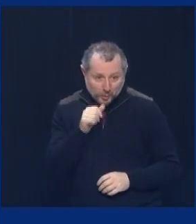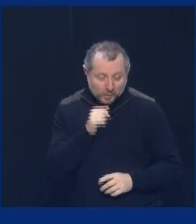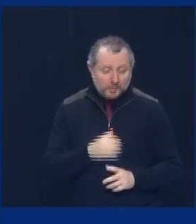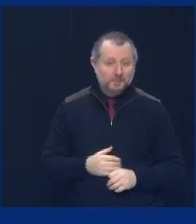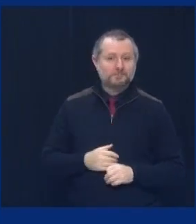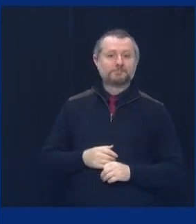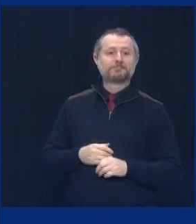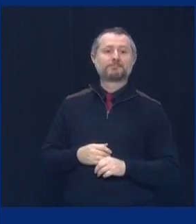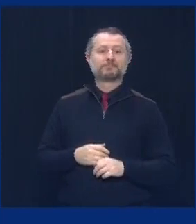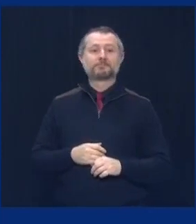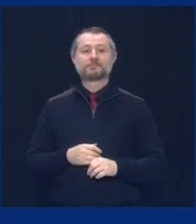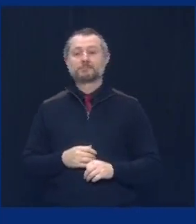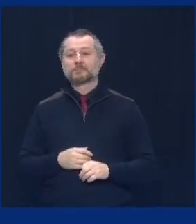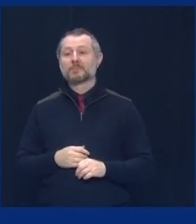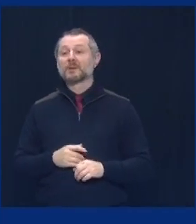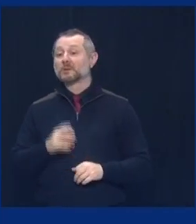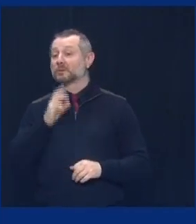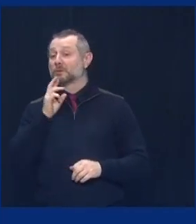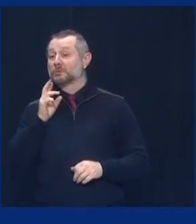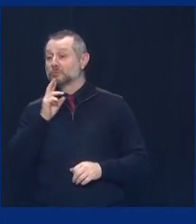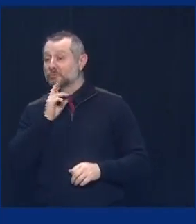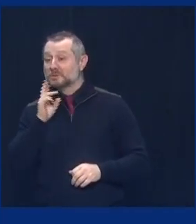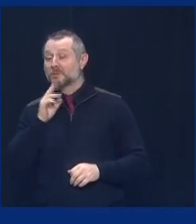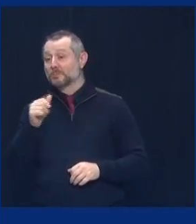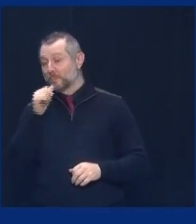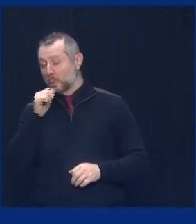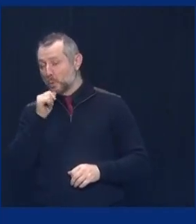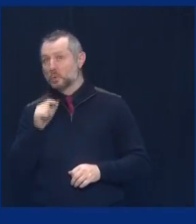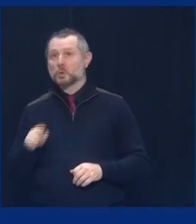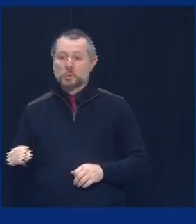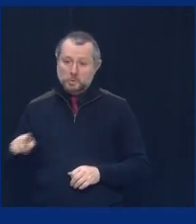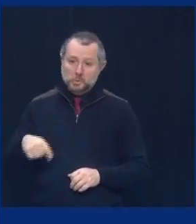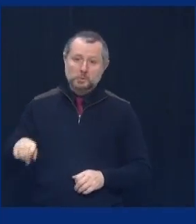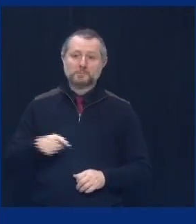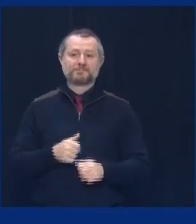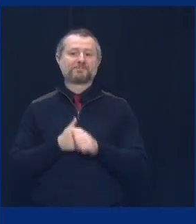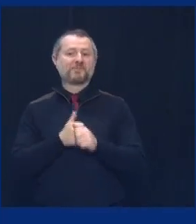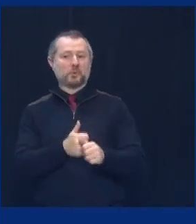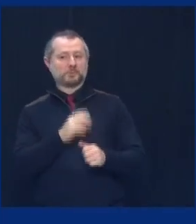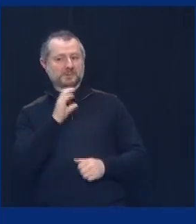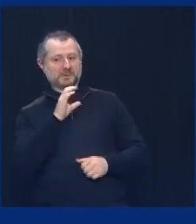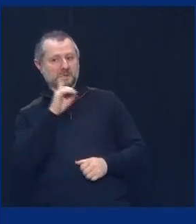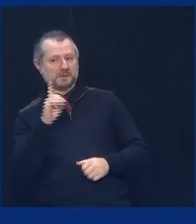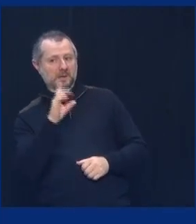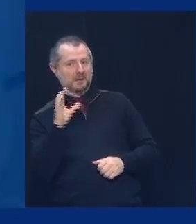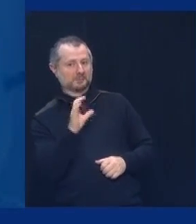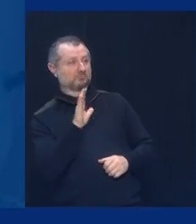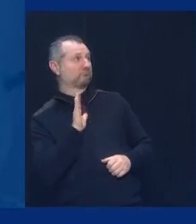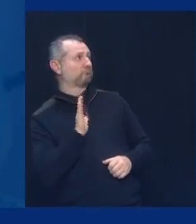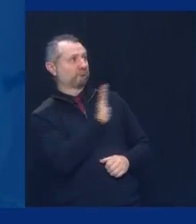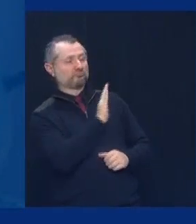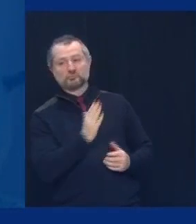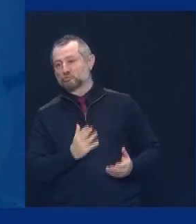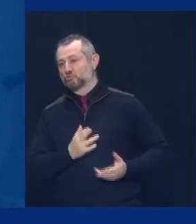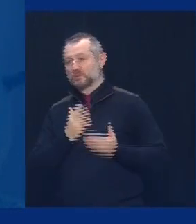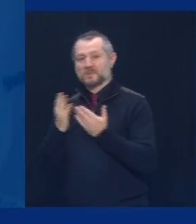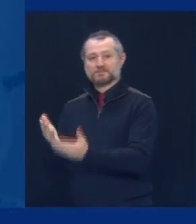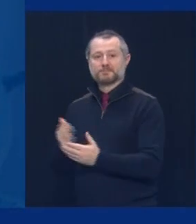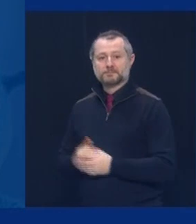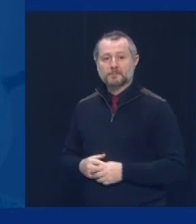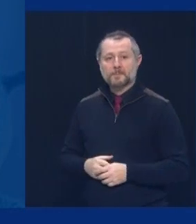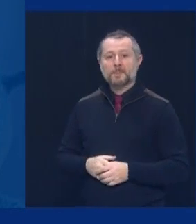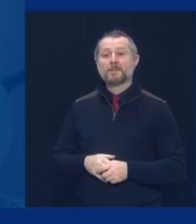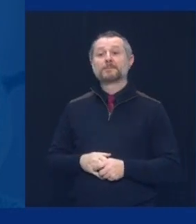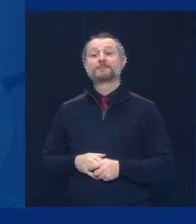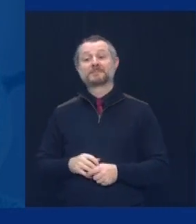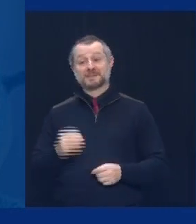So restaurant and bars, again, are the CDC recommendation. And restaurant and bars